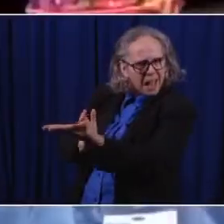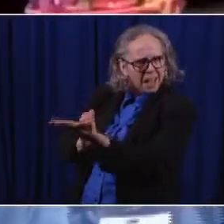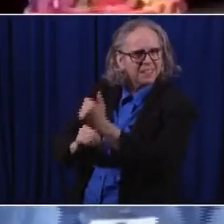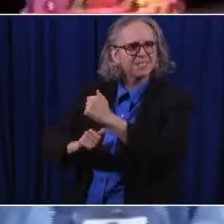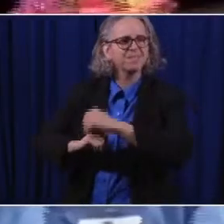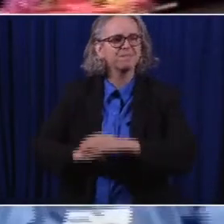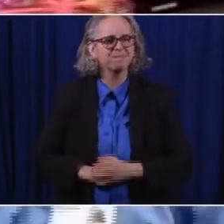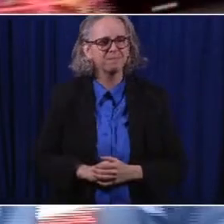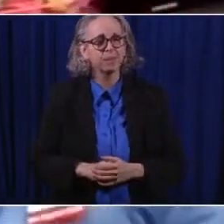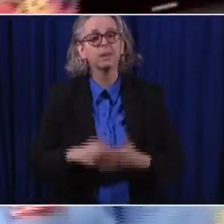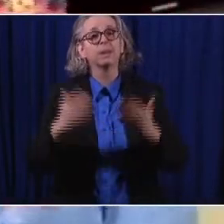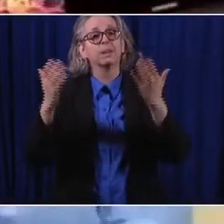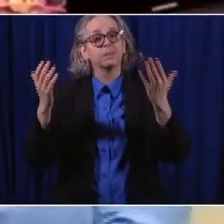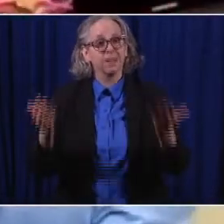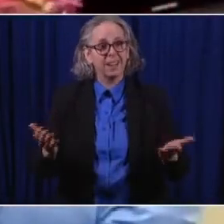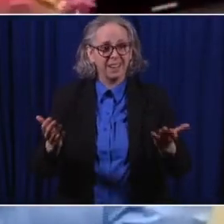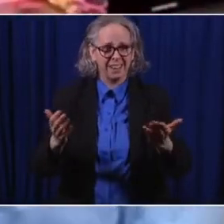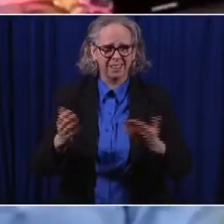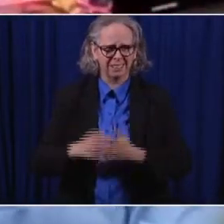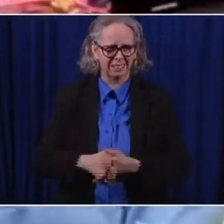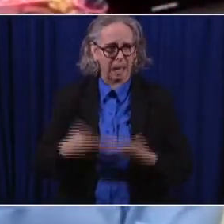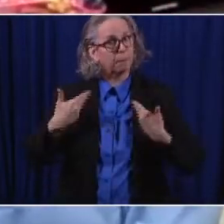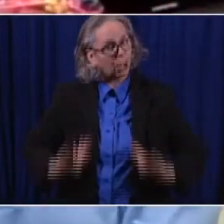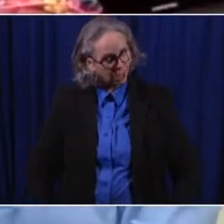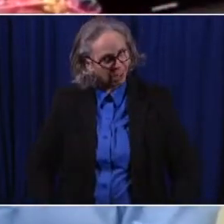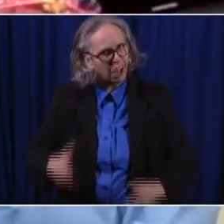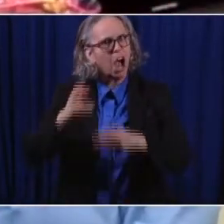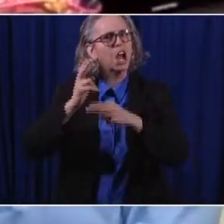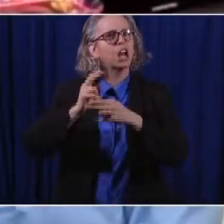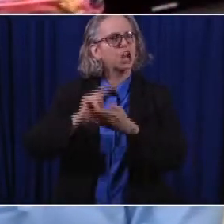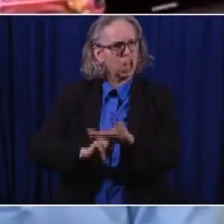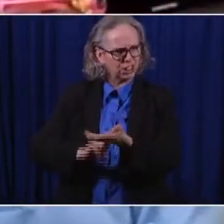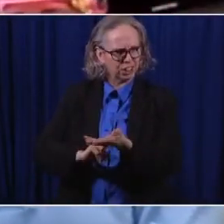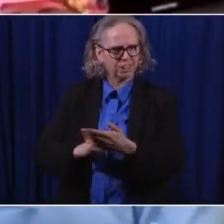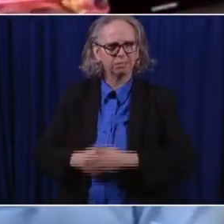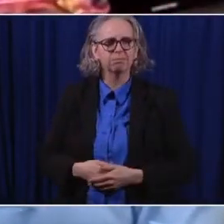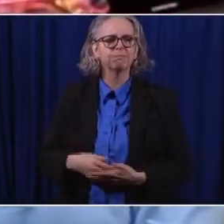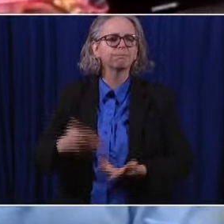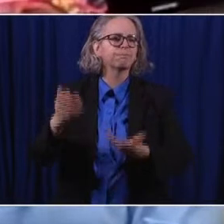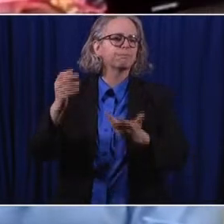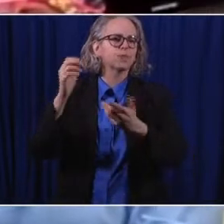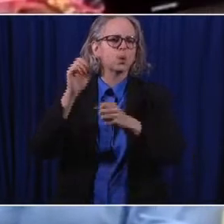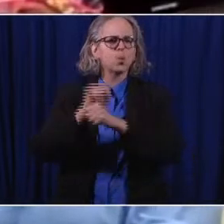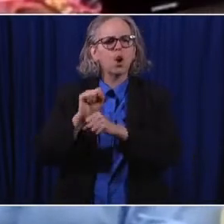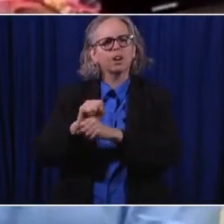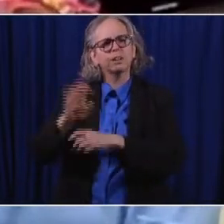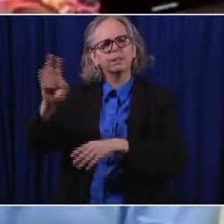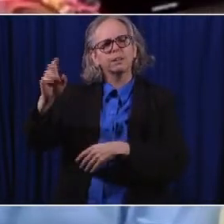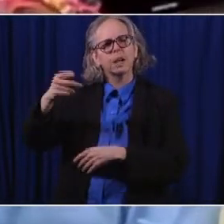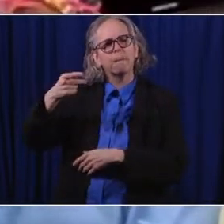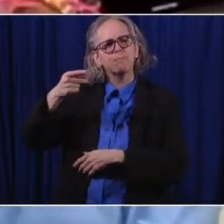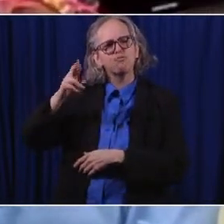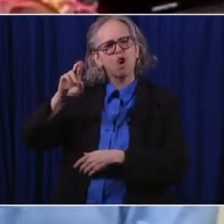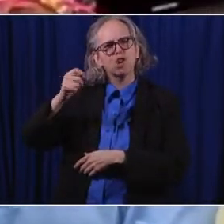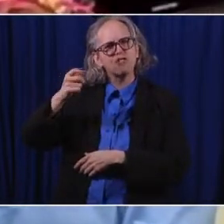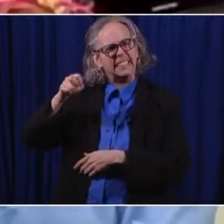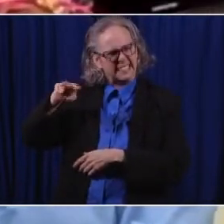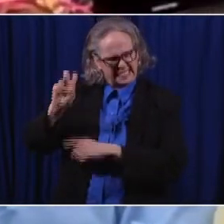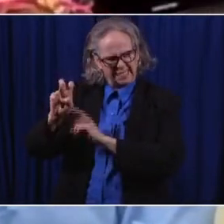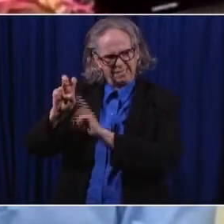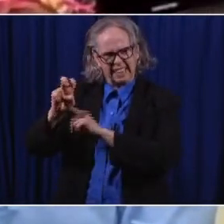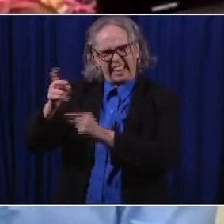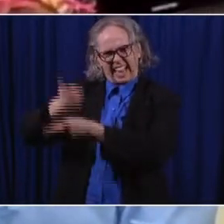Well, Governor, I am a nurse on the Progressive Care Unit at Springfield Regional, which is 3 North.